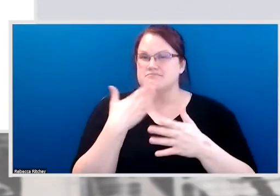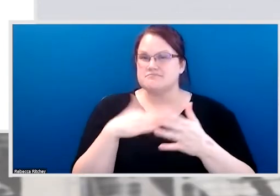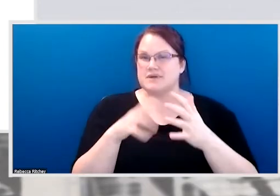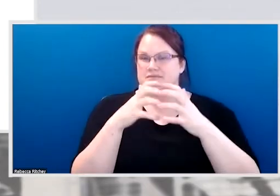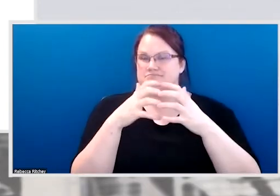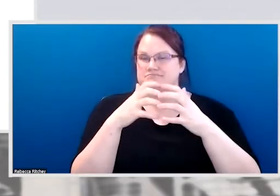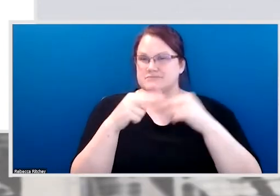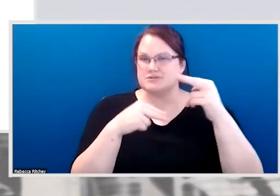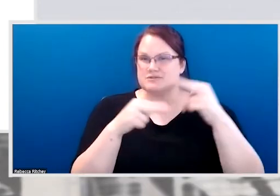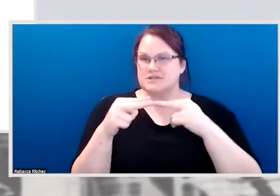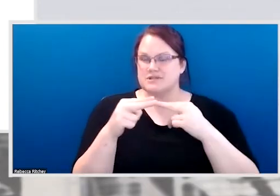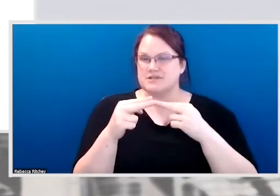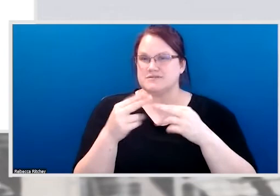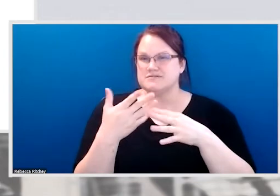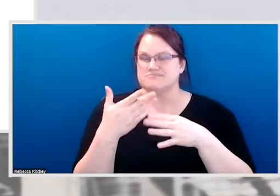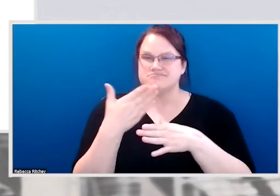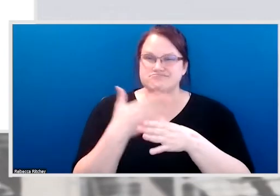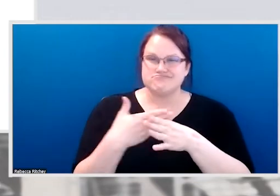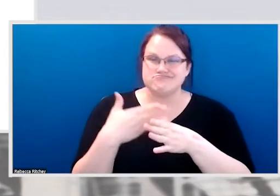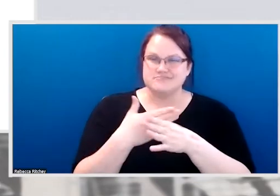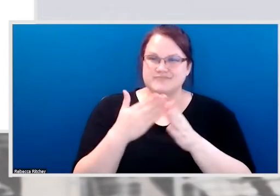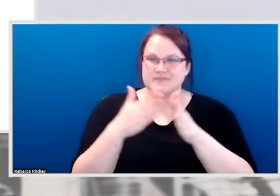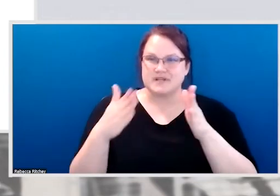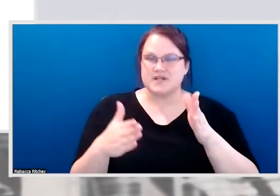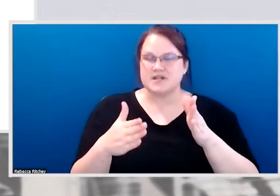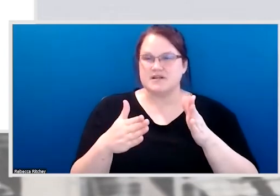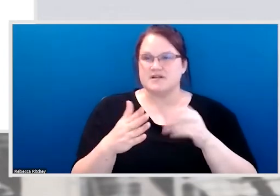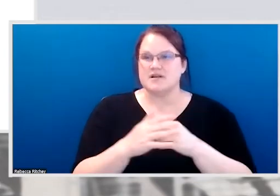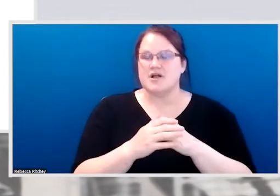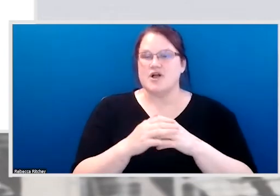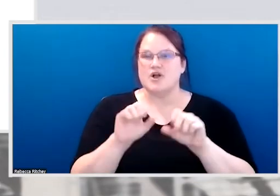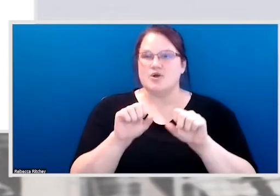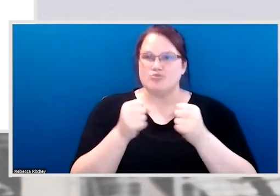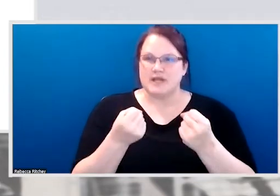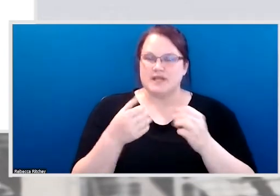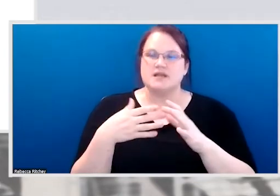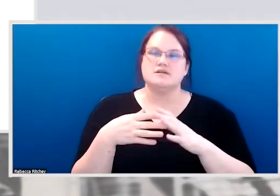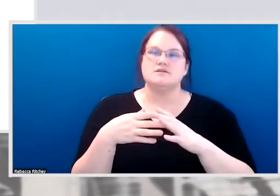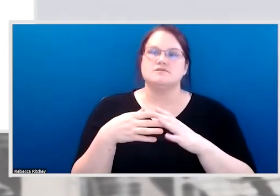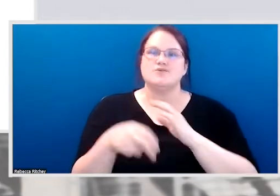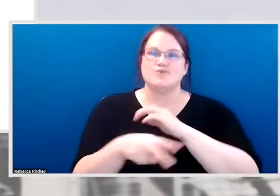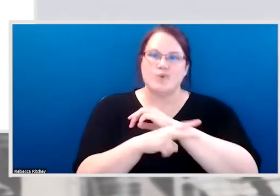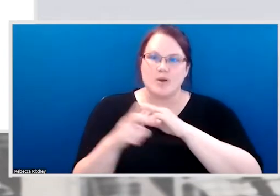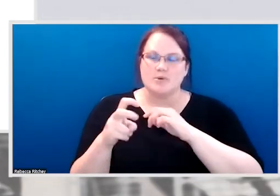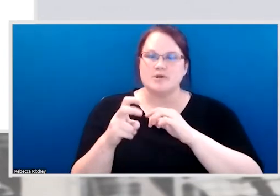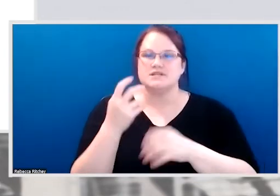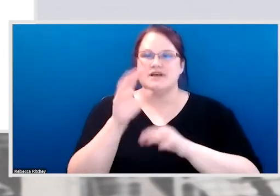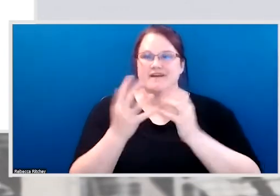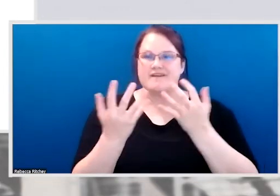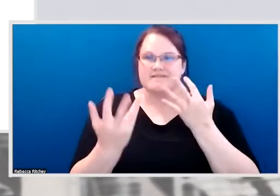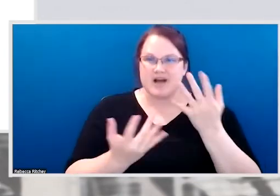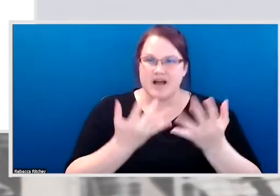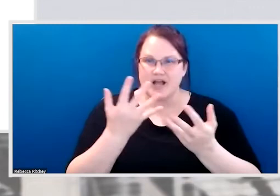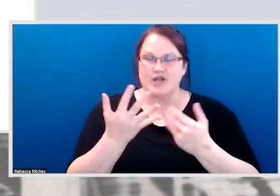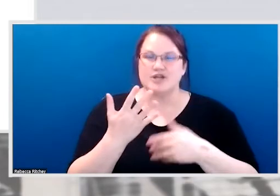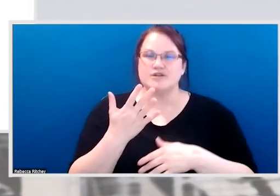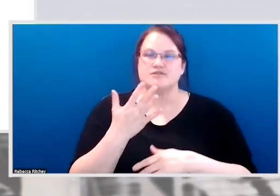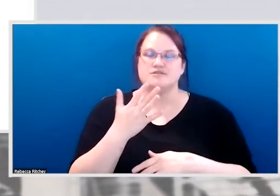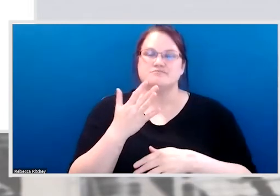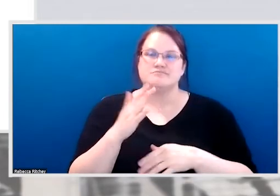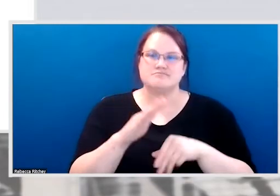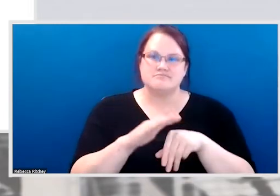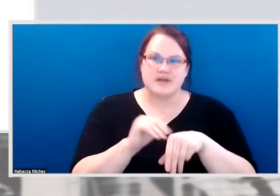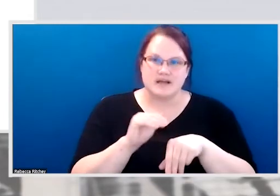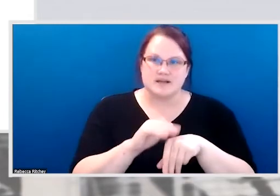neighbors, from pests to rodent problems to break-ins and fires, and we want to take those into account too and allow